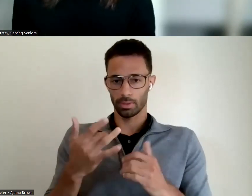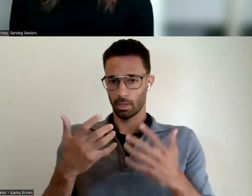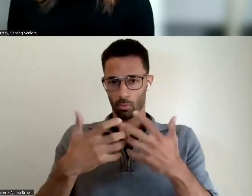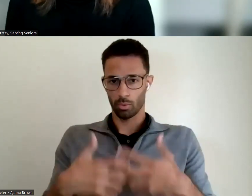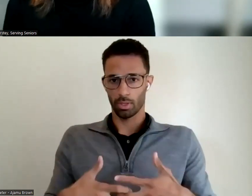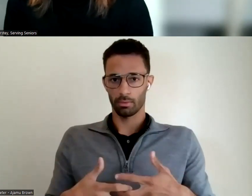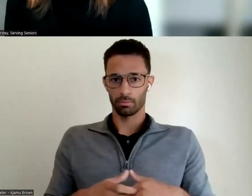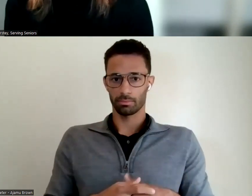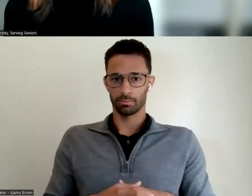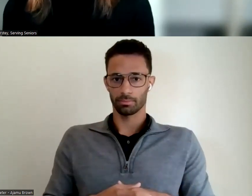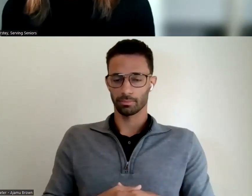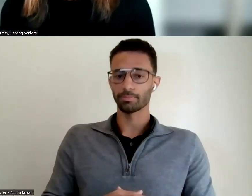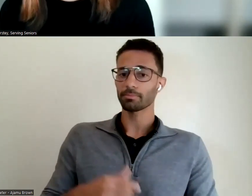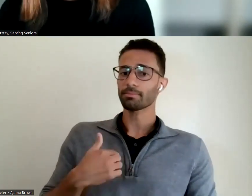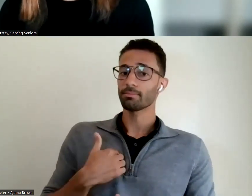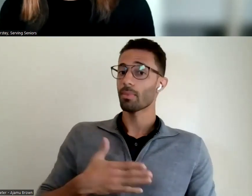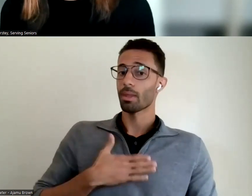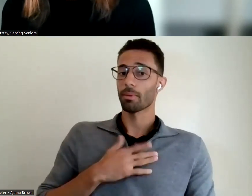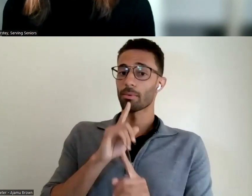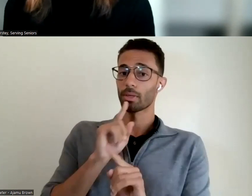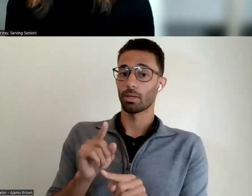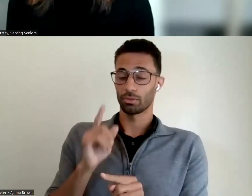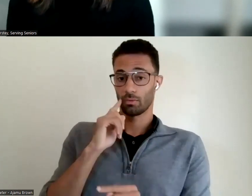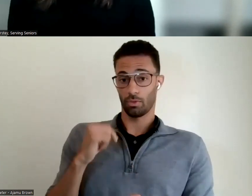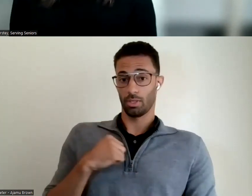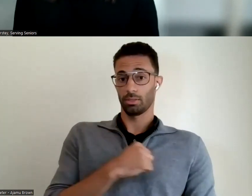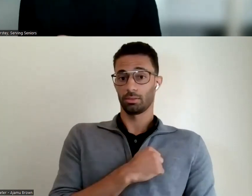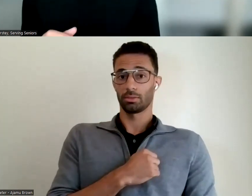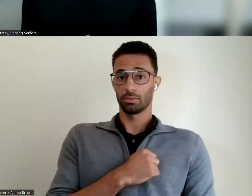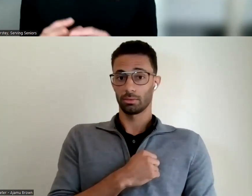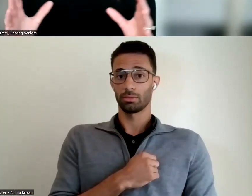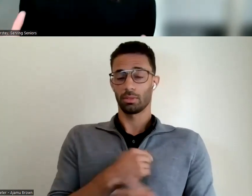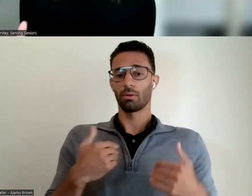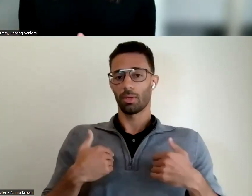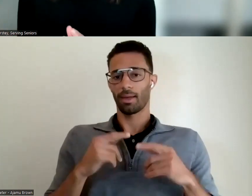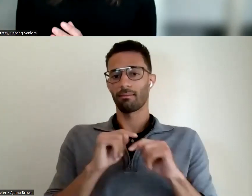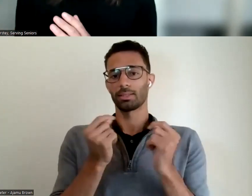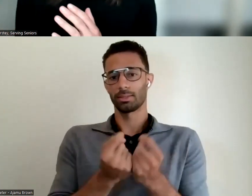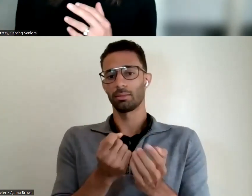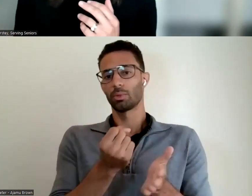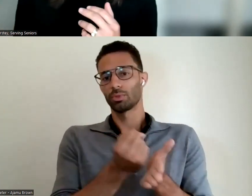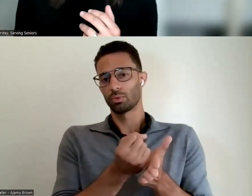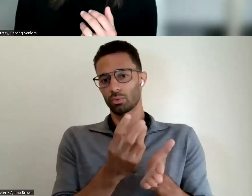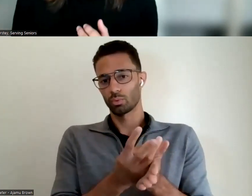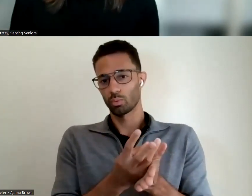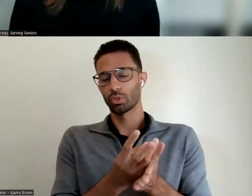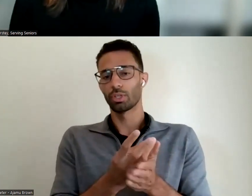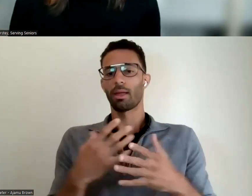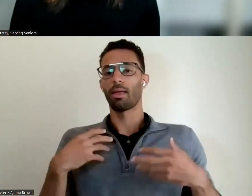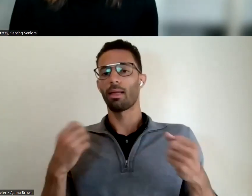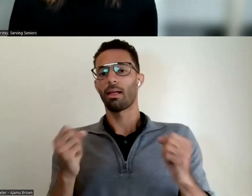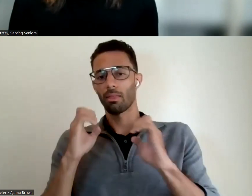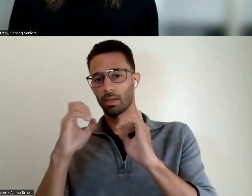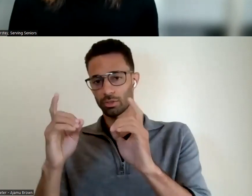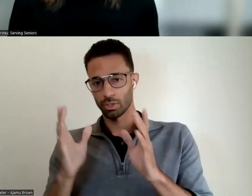And I'm happy to jump in. So on our side, we do have a team of social workers and health educators. But